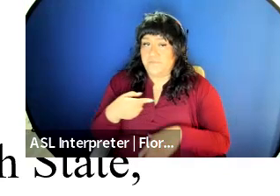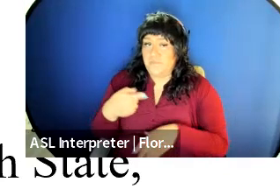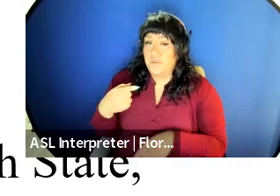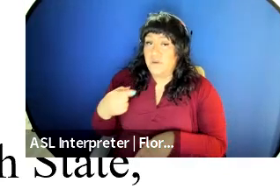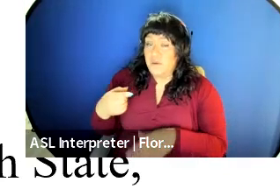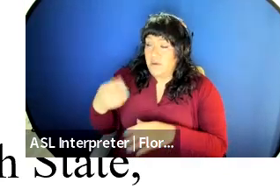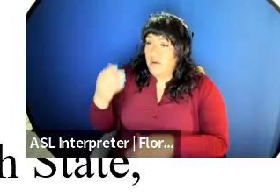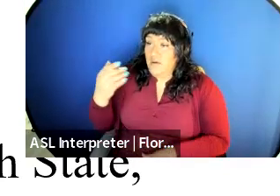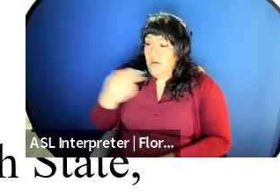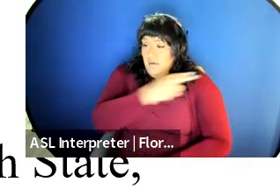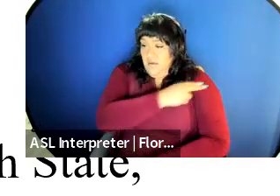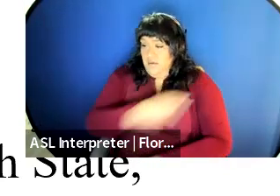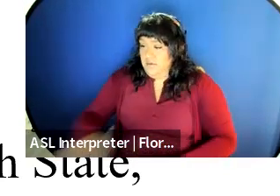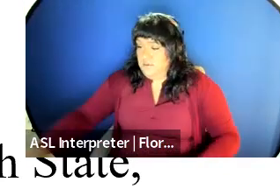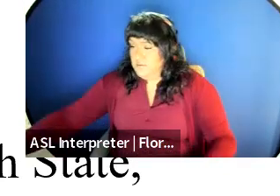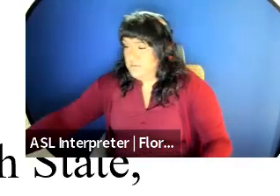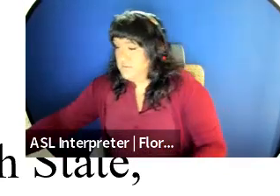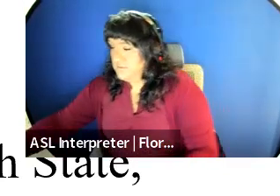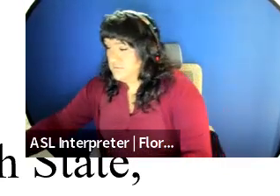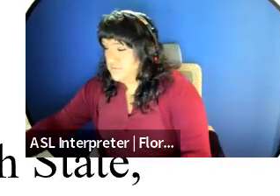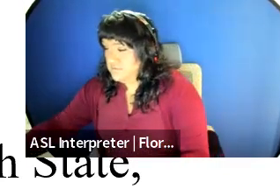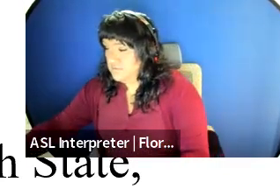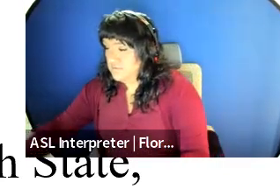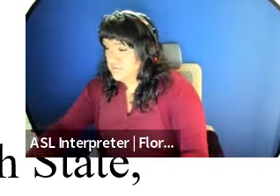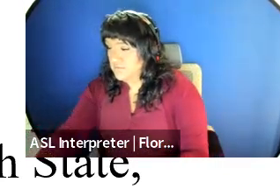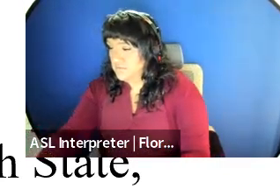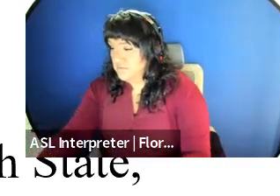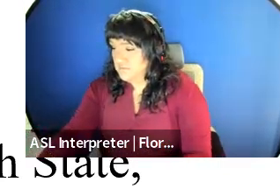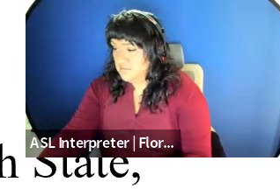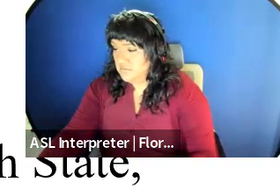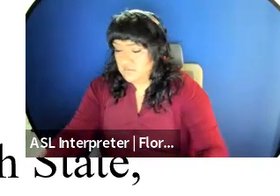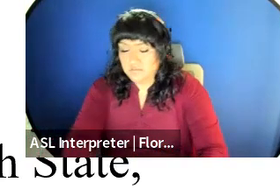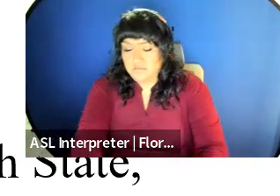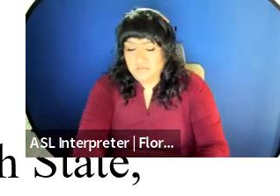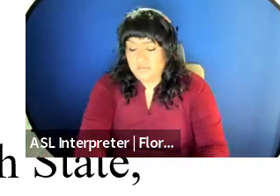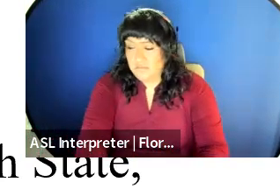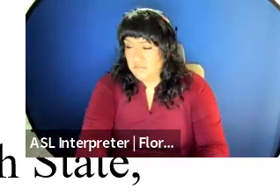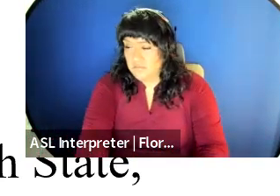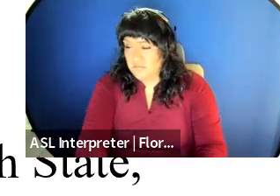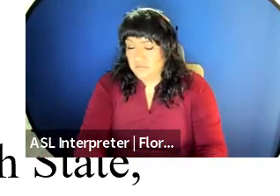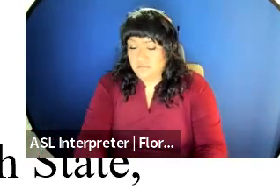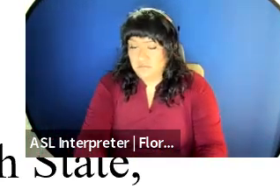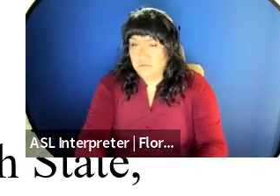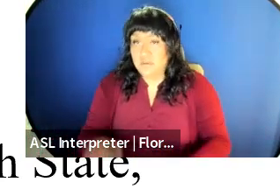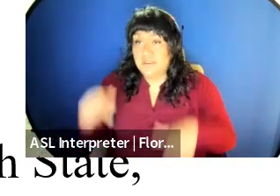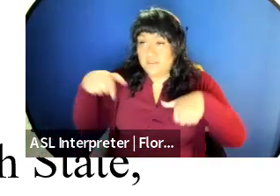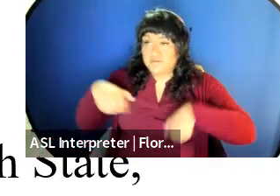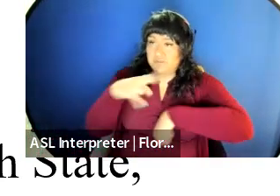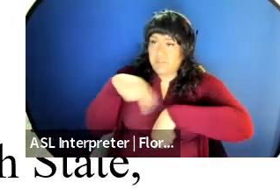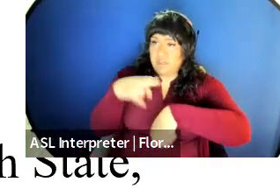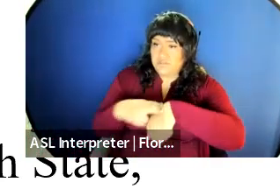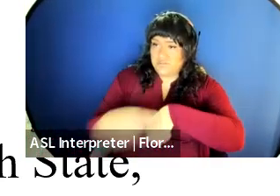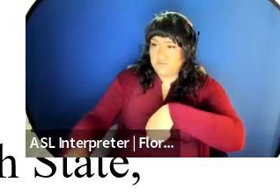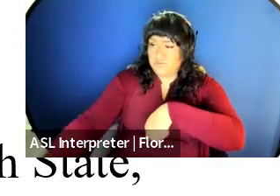to 1950. But essentially, their argument was this hasn't really been looked at. This was the National Association of State Mental